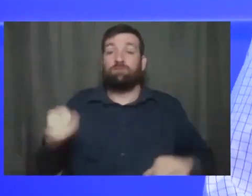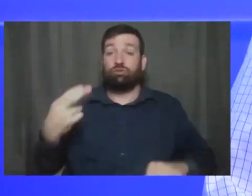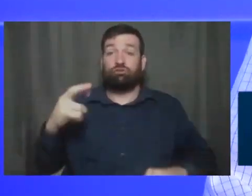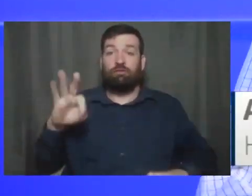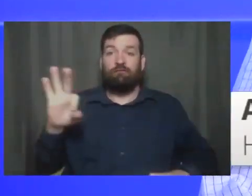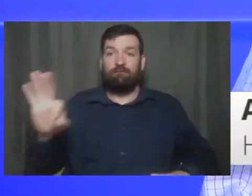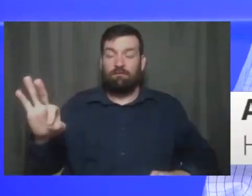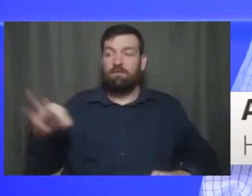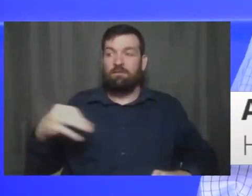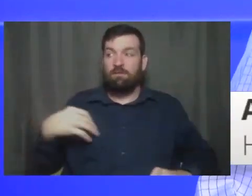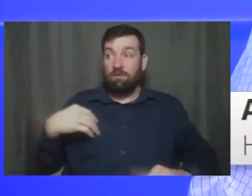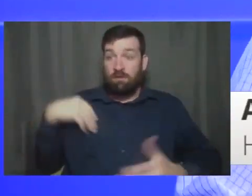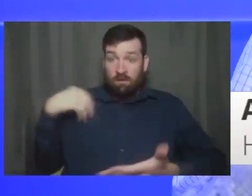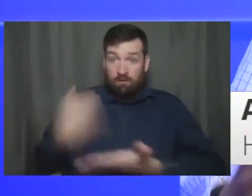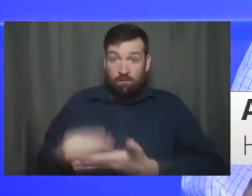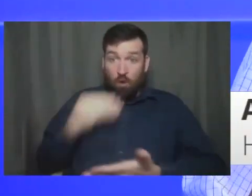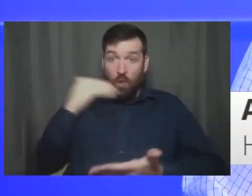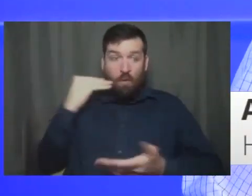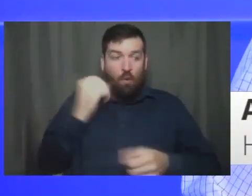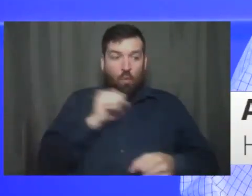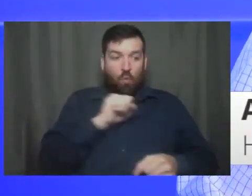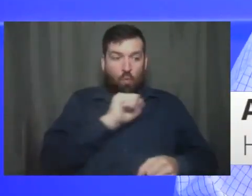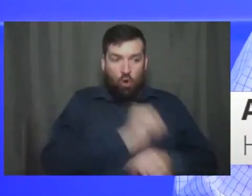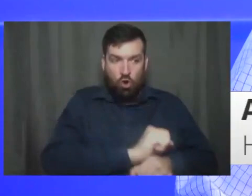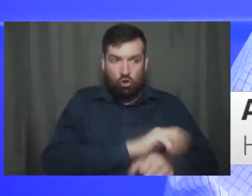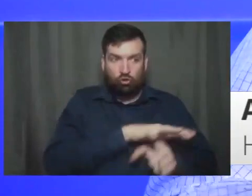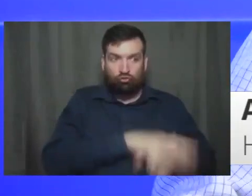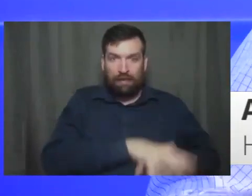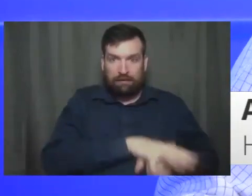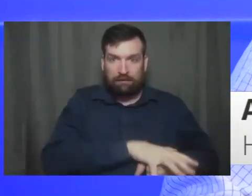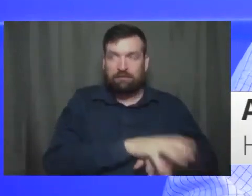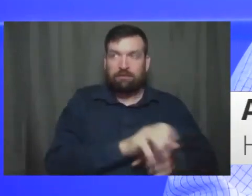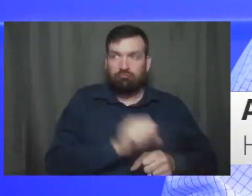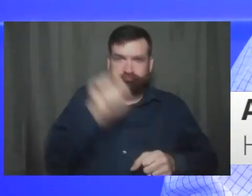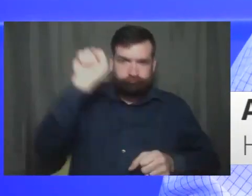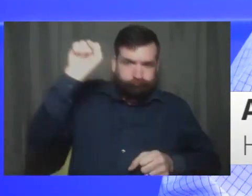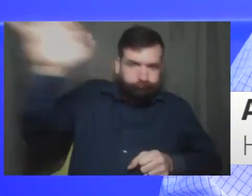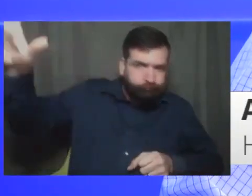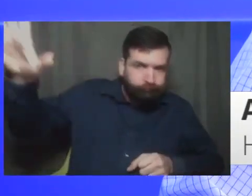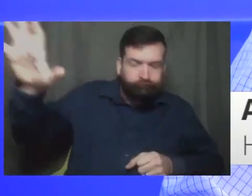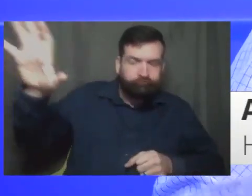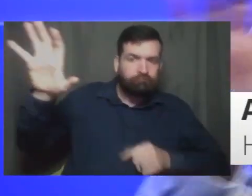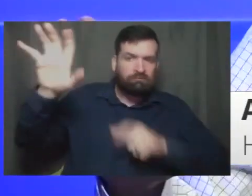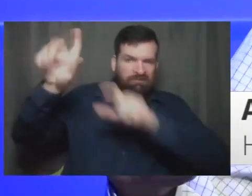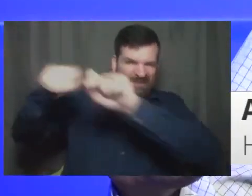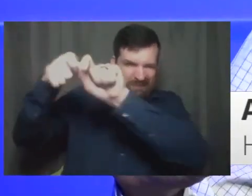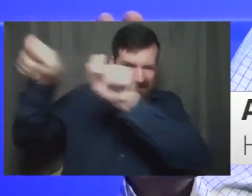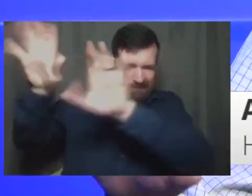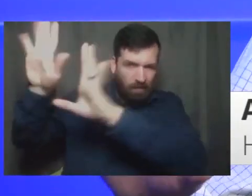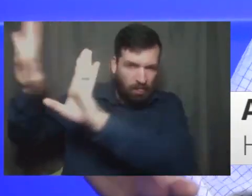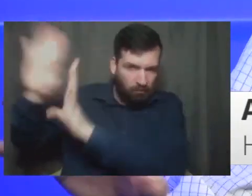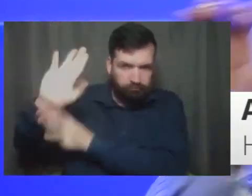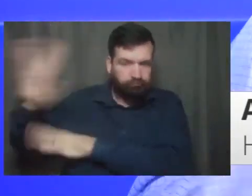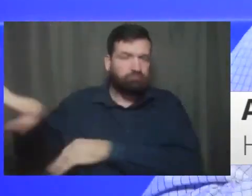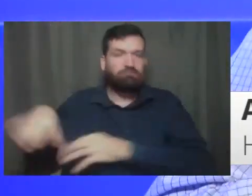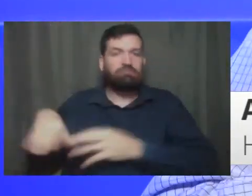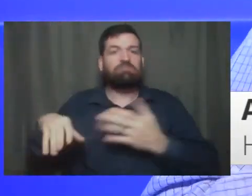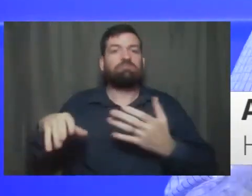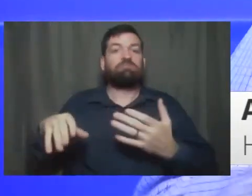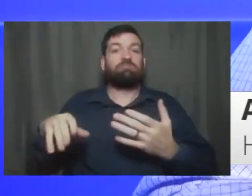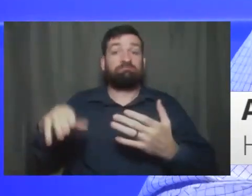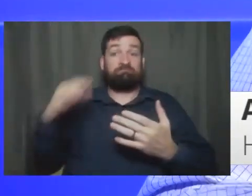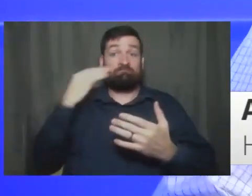this work stress. I need to identify it and put it on a shelf, maybe in a box, and tie it up with a little ribbon if you can, and put it on a box, knowing that I can take this